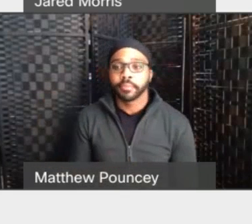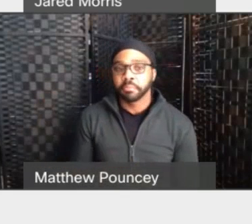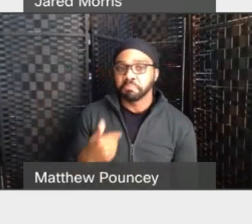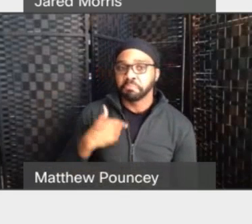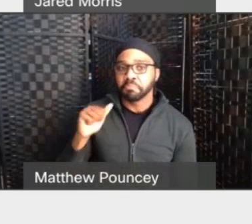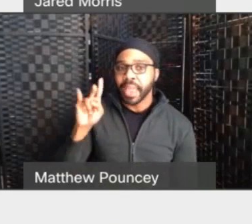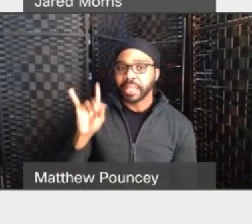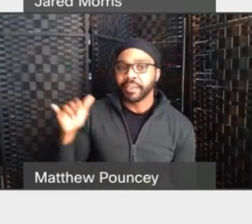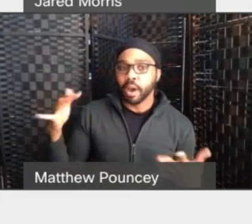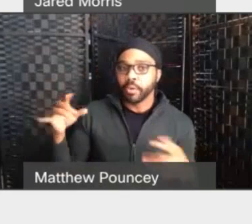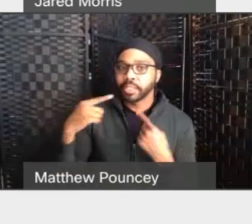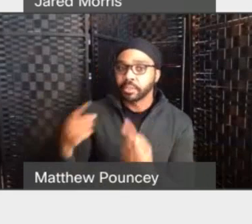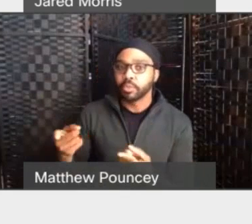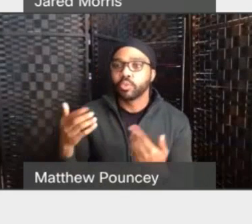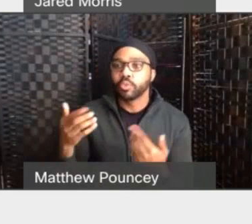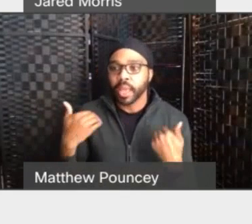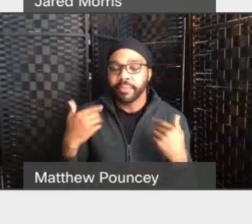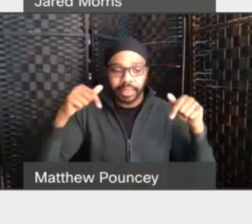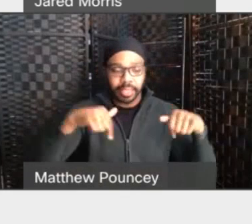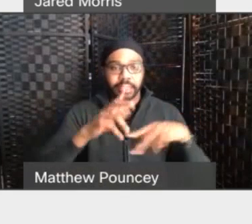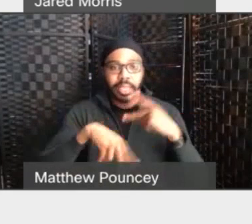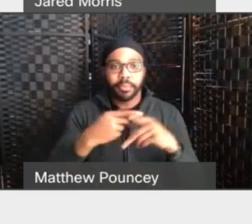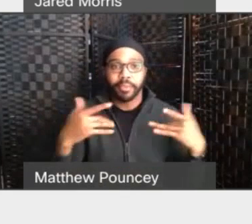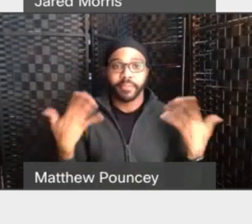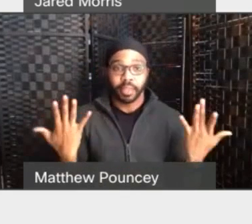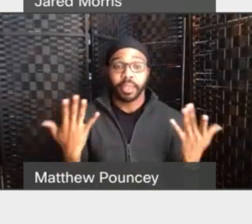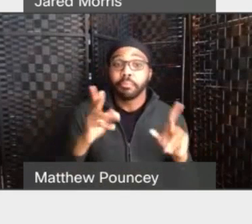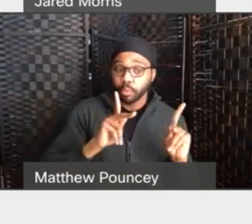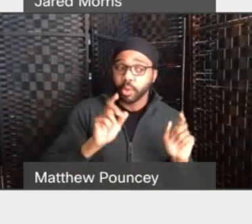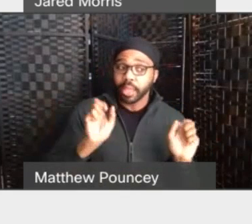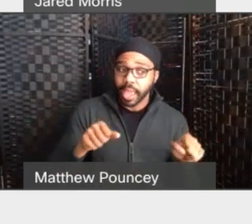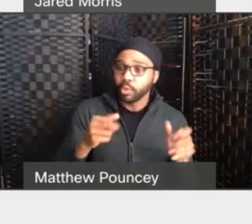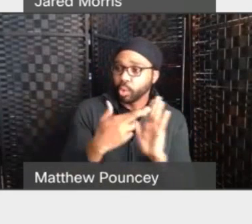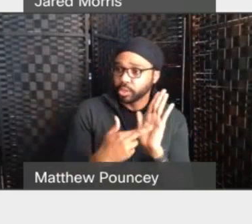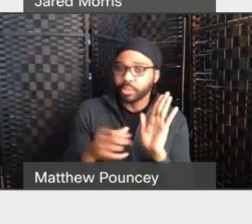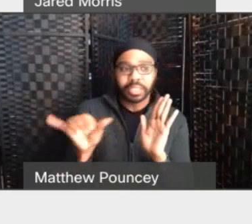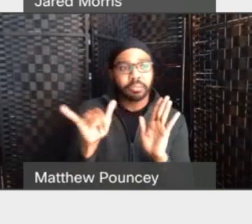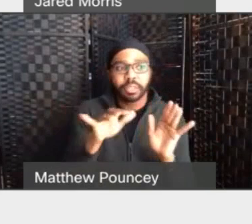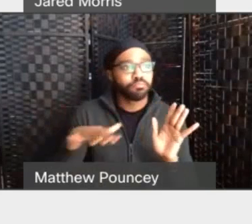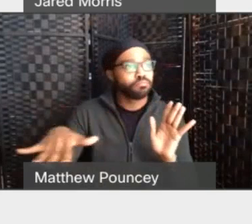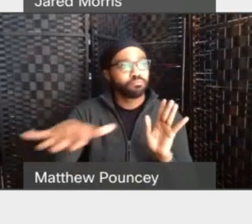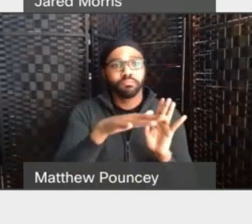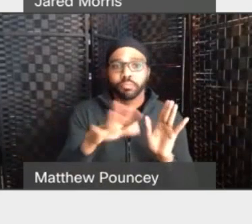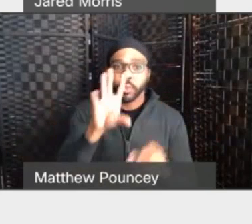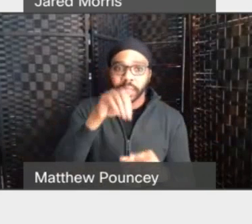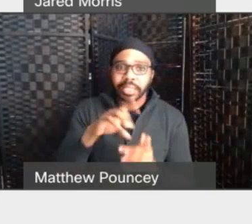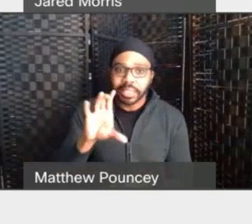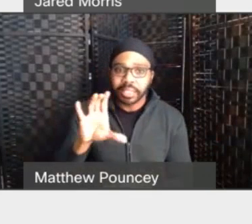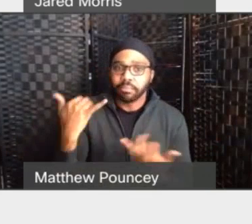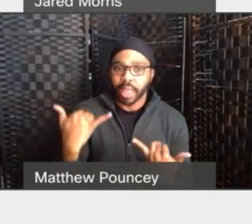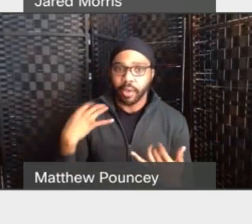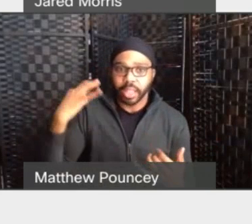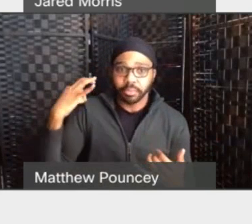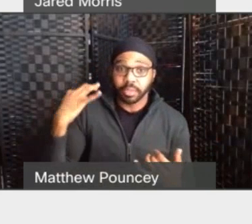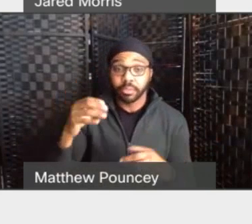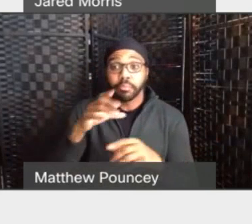said, we have these events. People can register as anyone else in the district who is now eligible. So people who